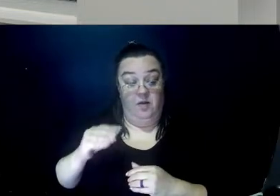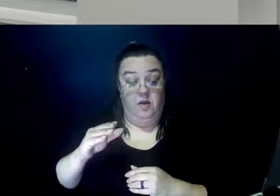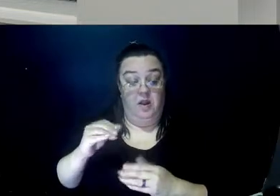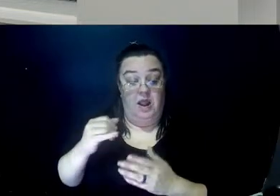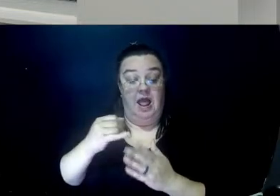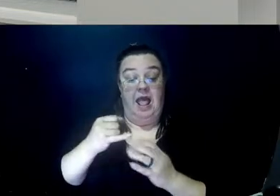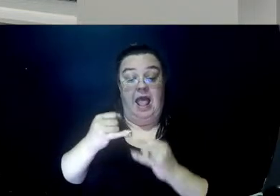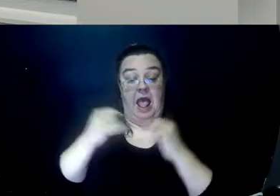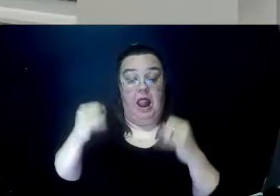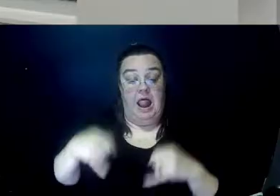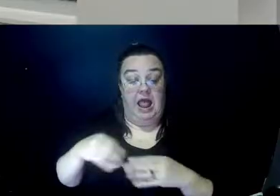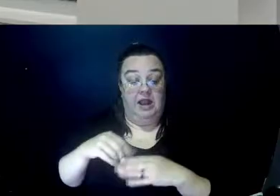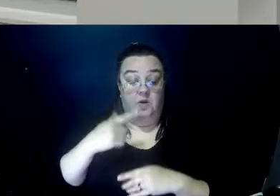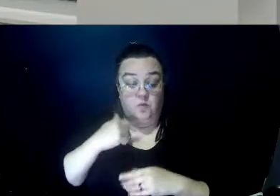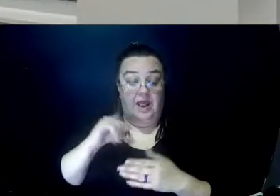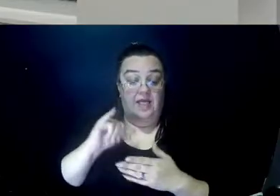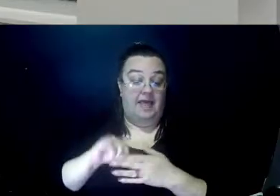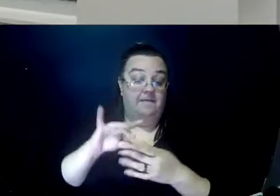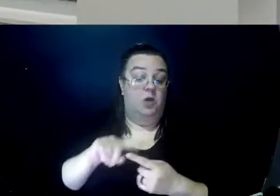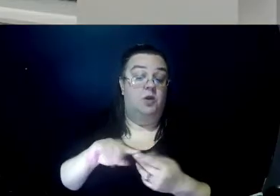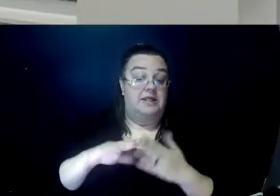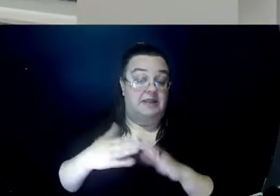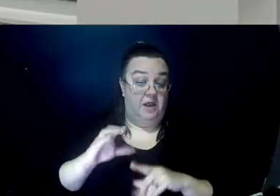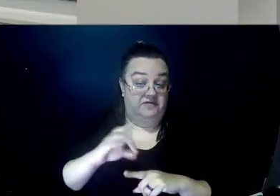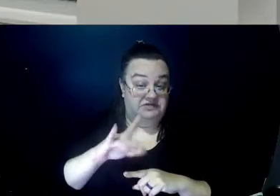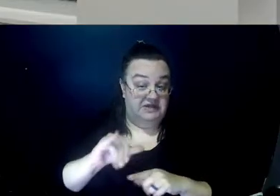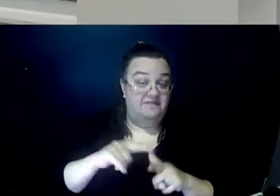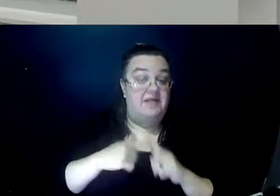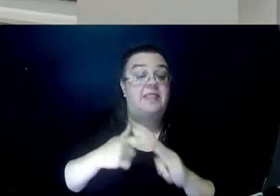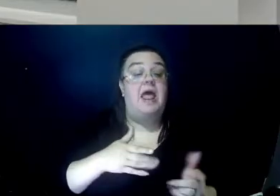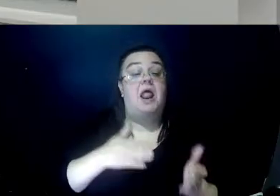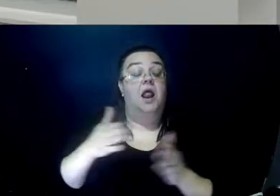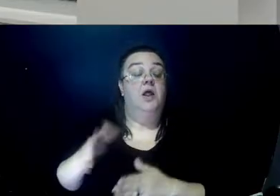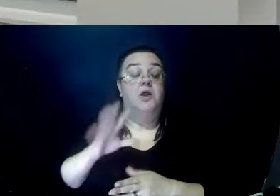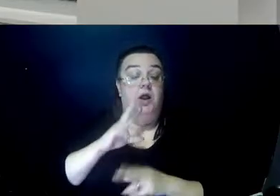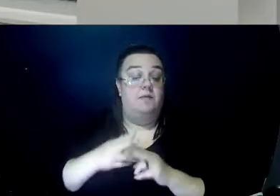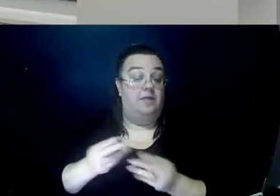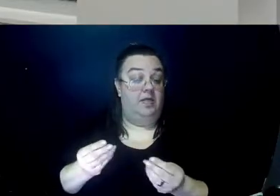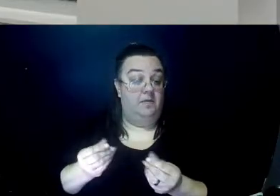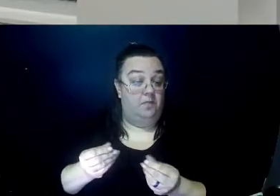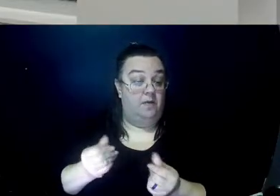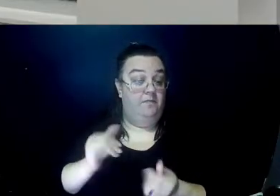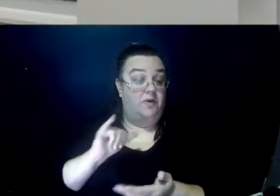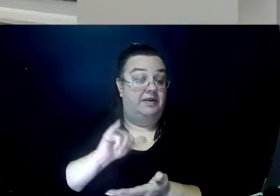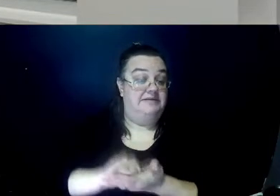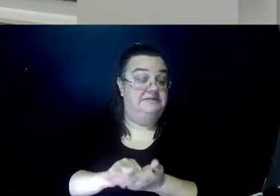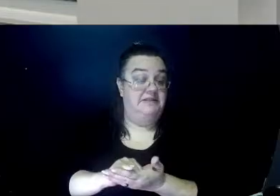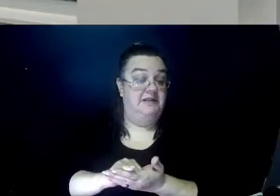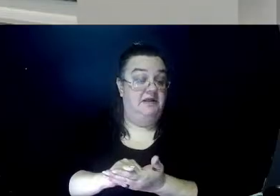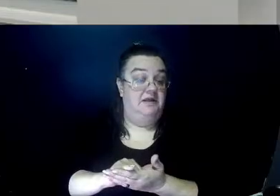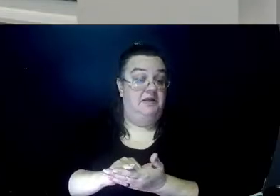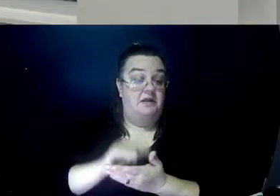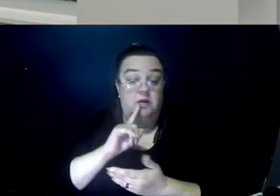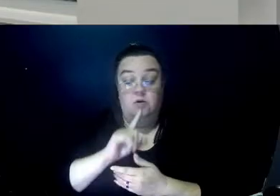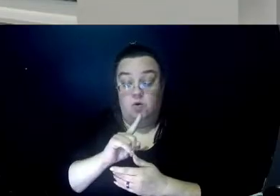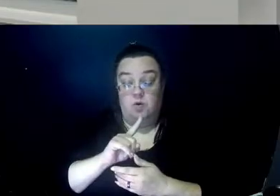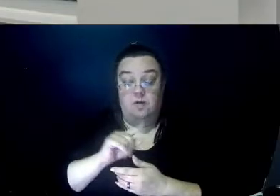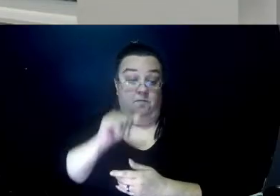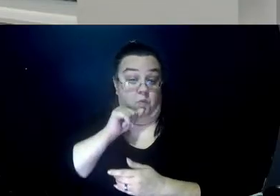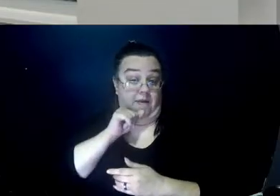to the town of Cheverly. Then we come to the properties that are privately